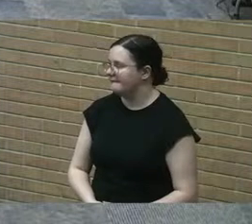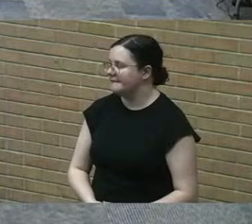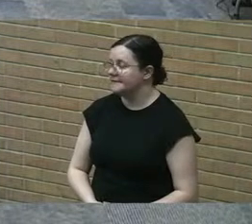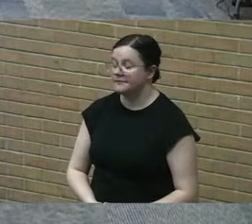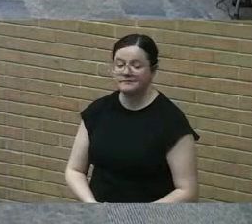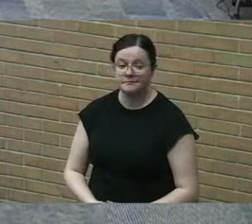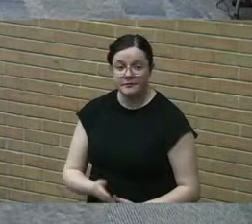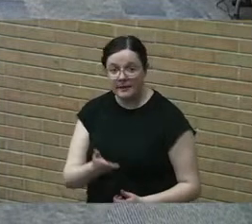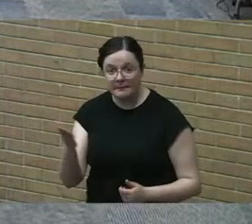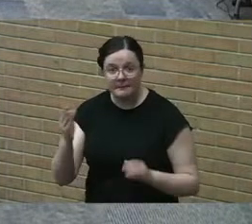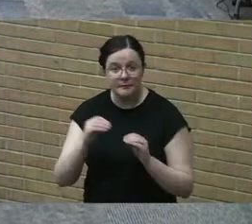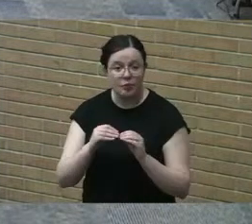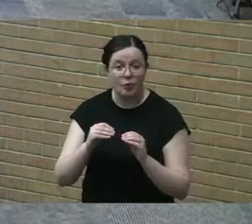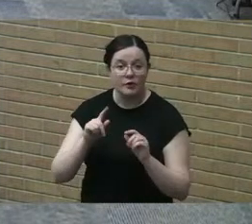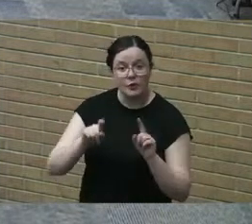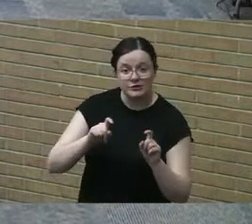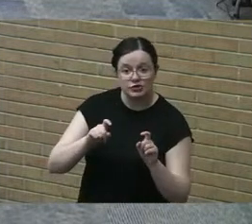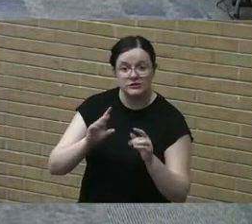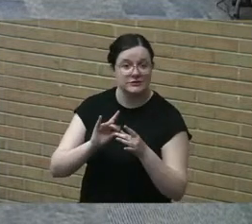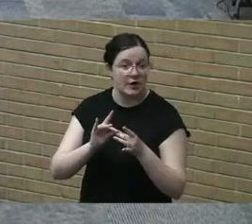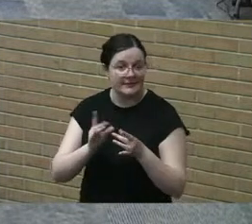Any other questions or comments?